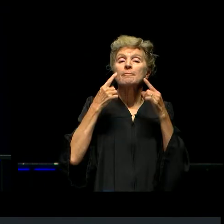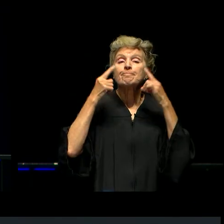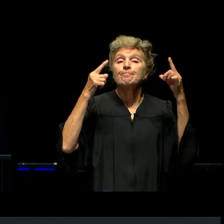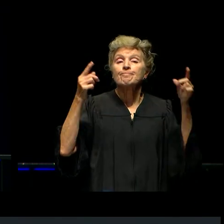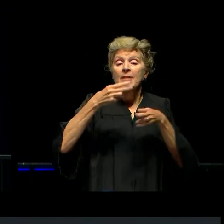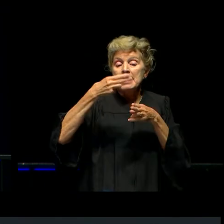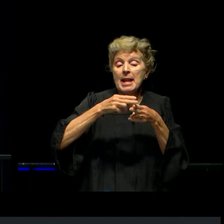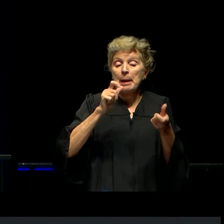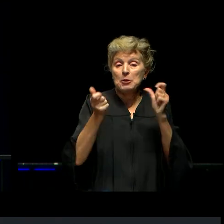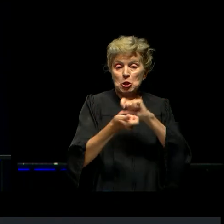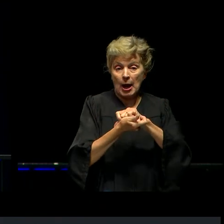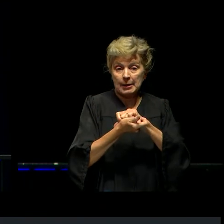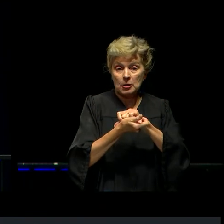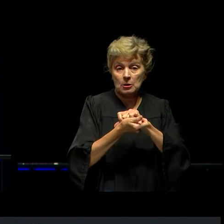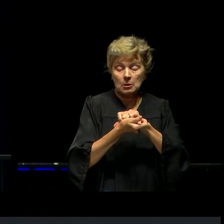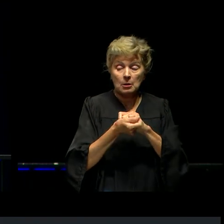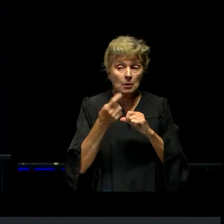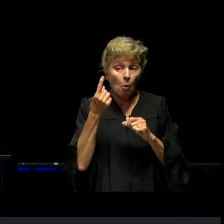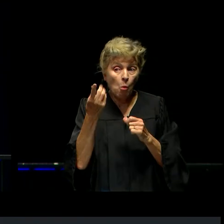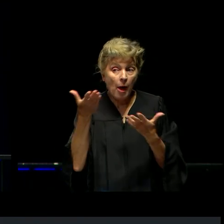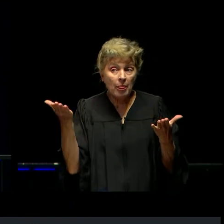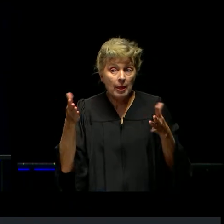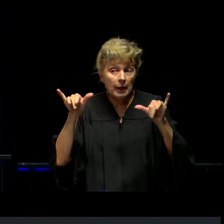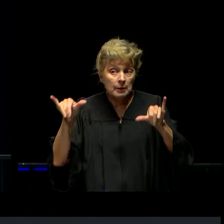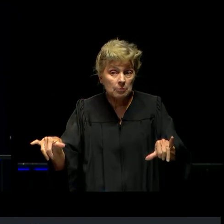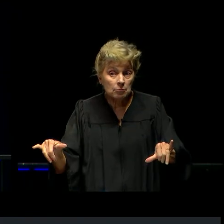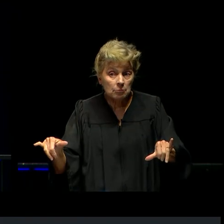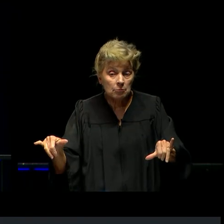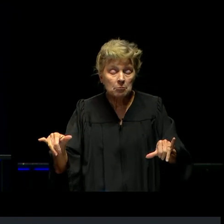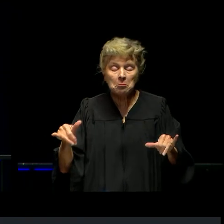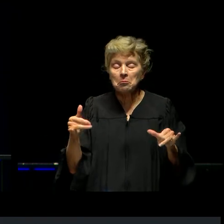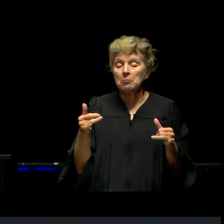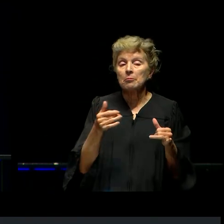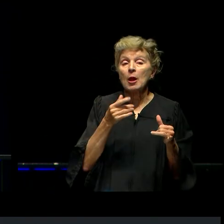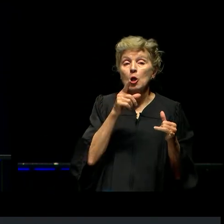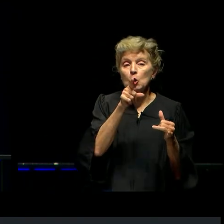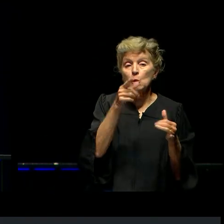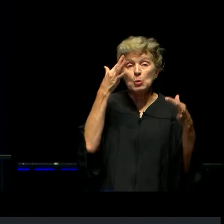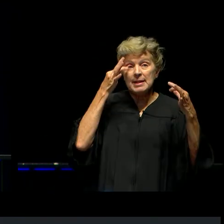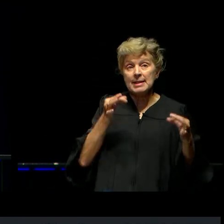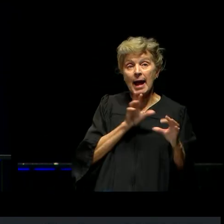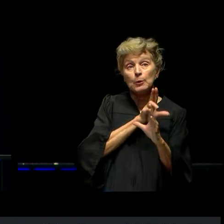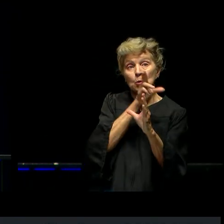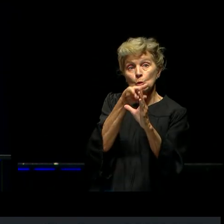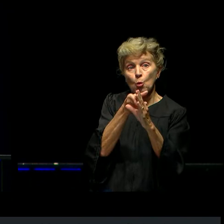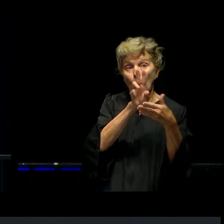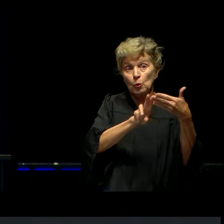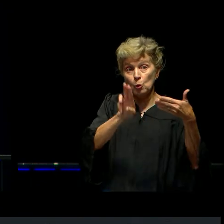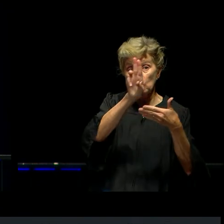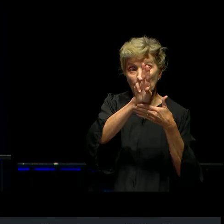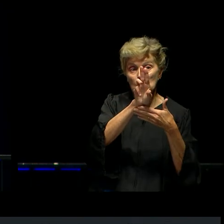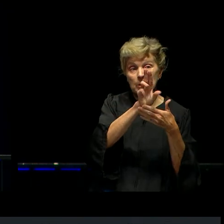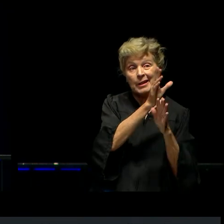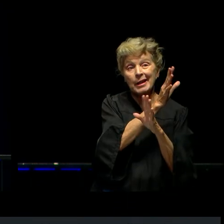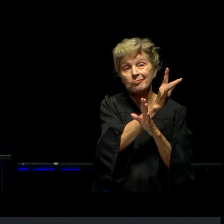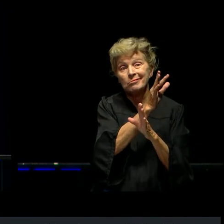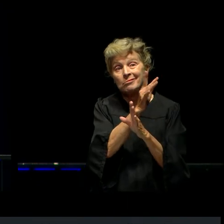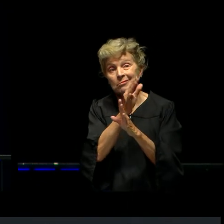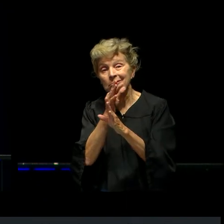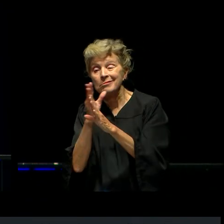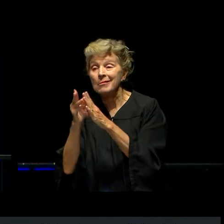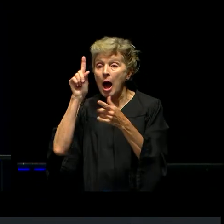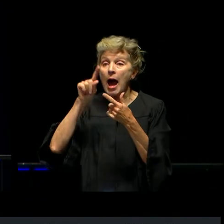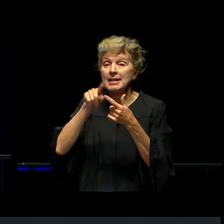has not changed from the moment you choose to study here to the moment you crossed this